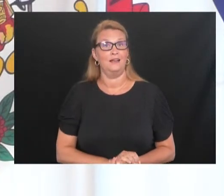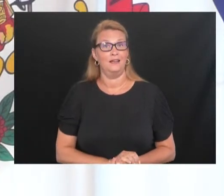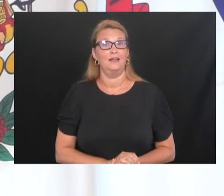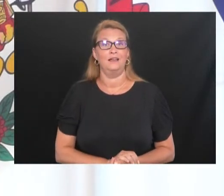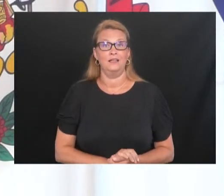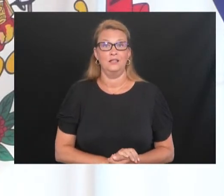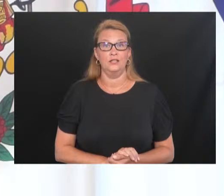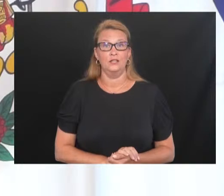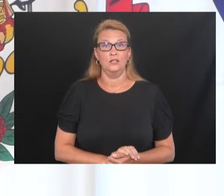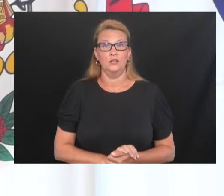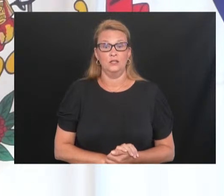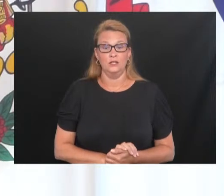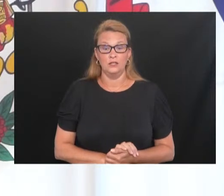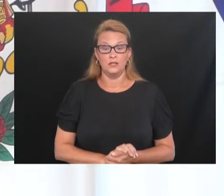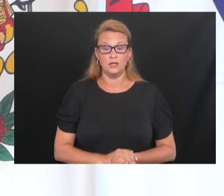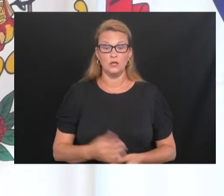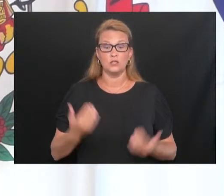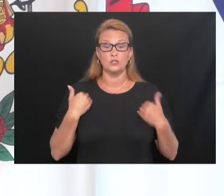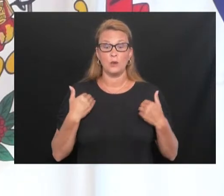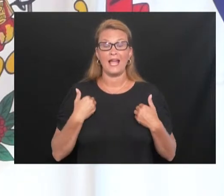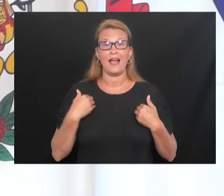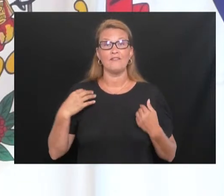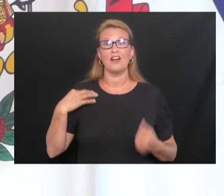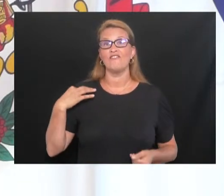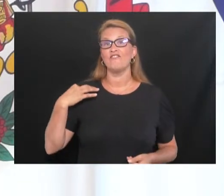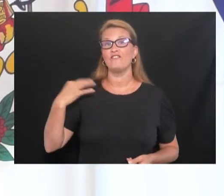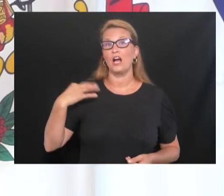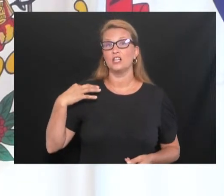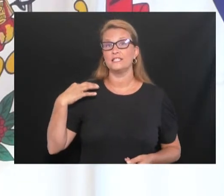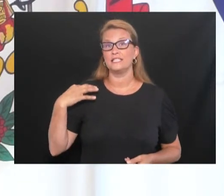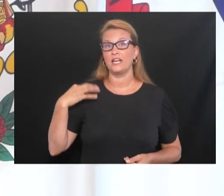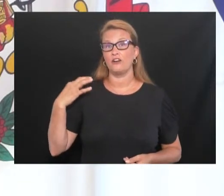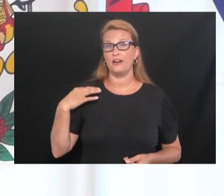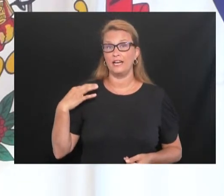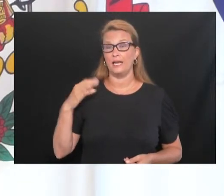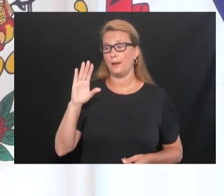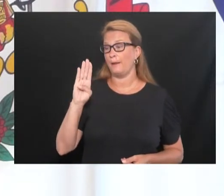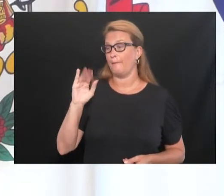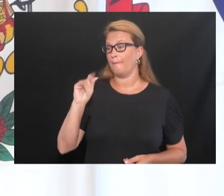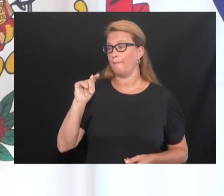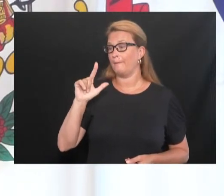to do a voluntary battlefield assessment,